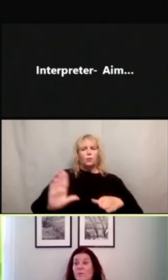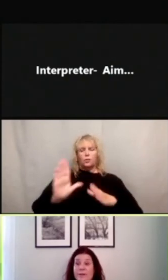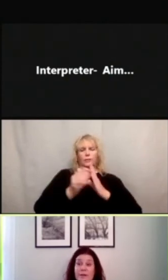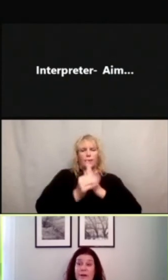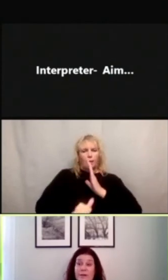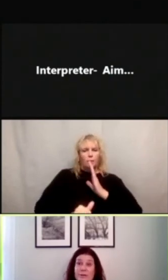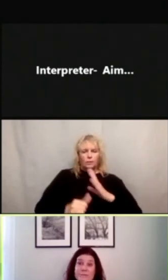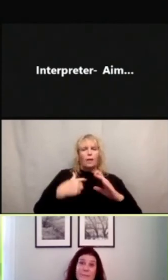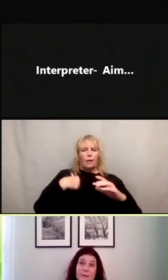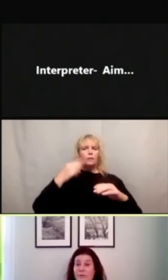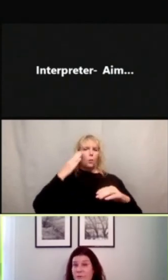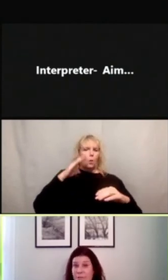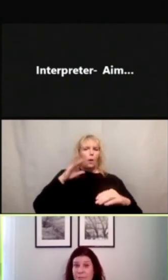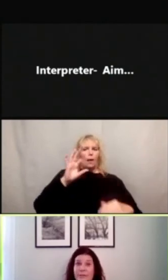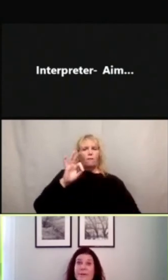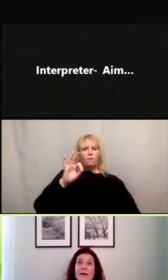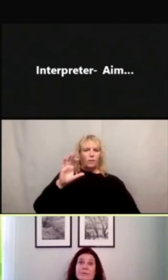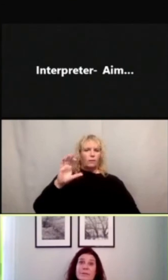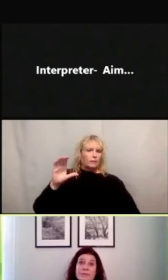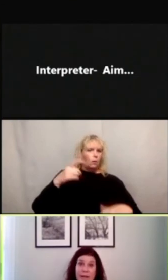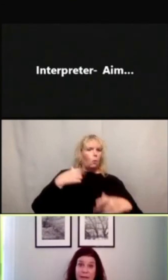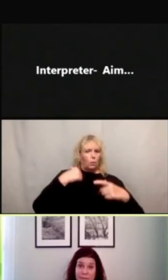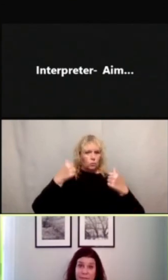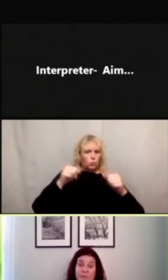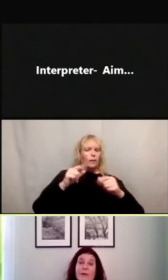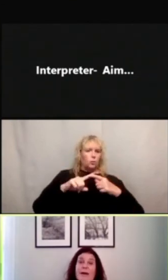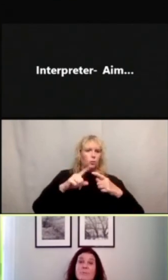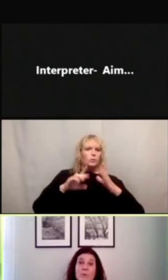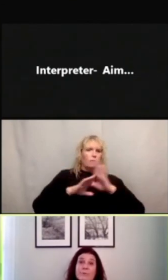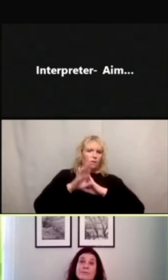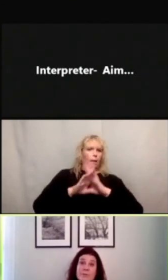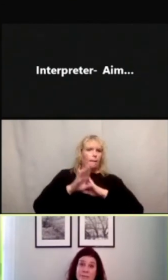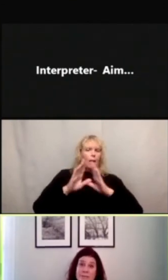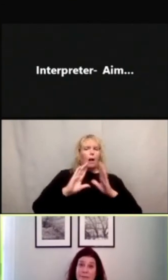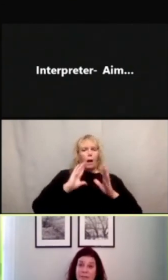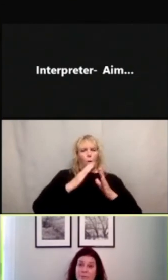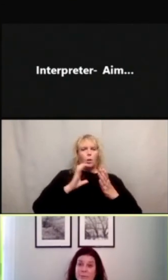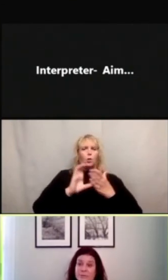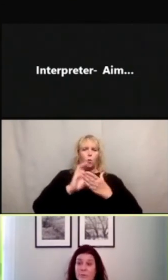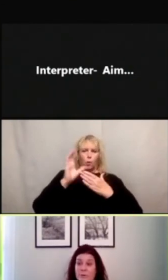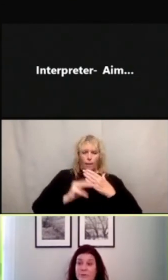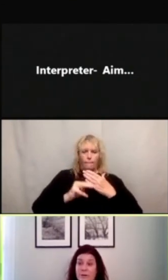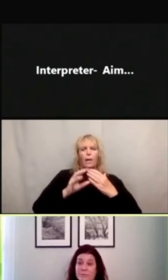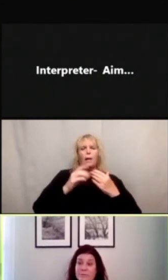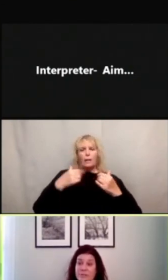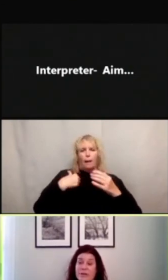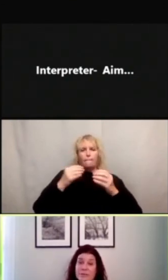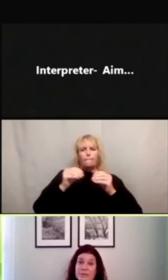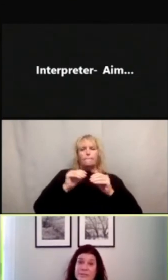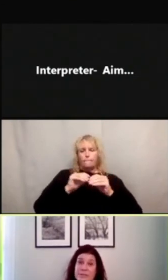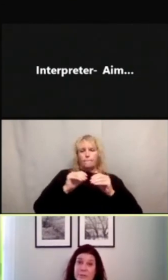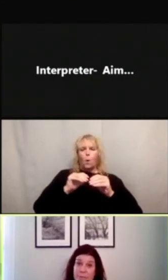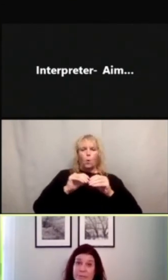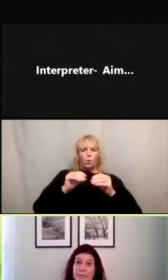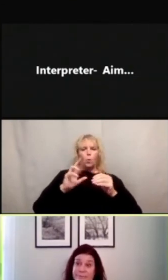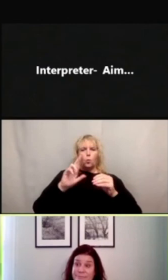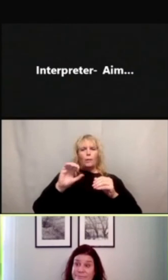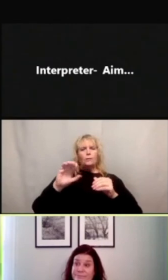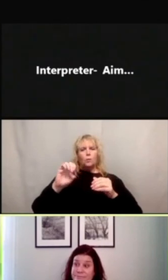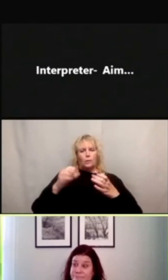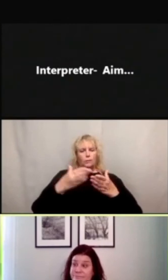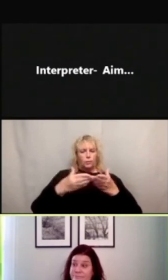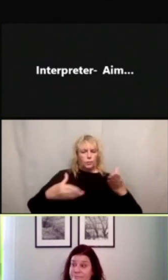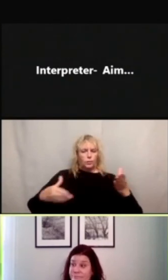FLC, we are developing a new curriculum and really trying to have more resources available for digital health literacy skill